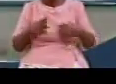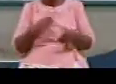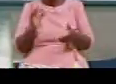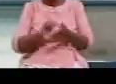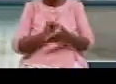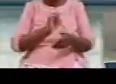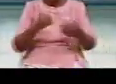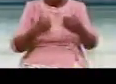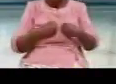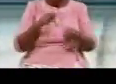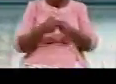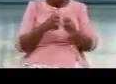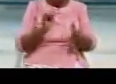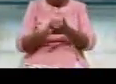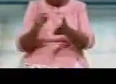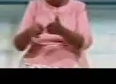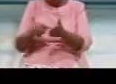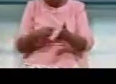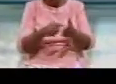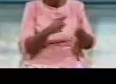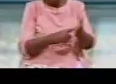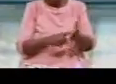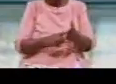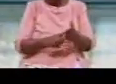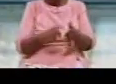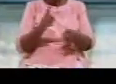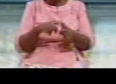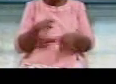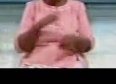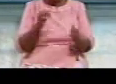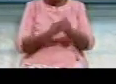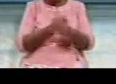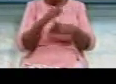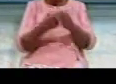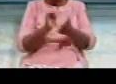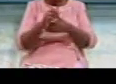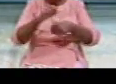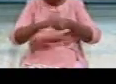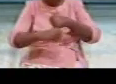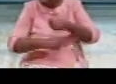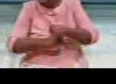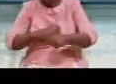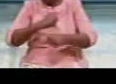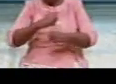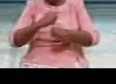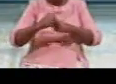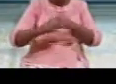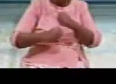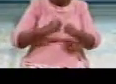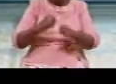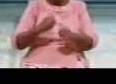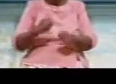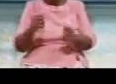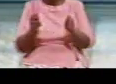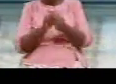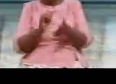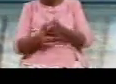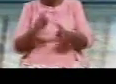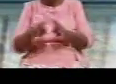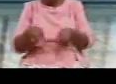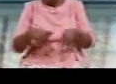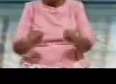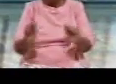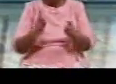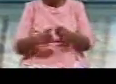I have problem with this. It's because you are struggling. It's because you are trying to deliver yourself from the